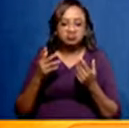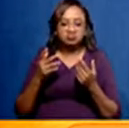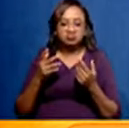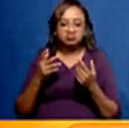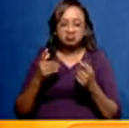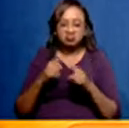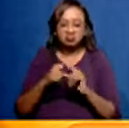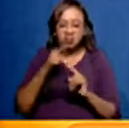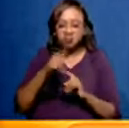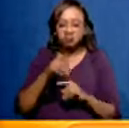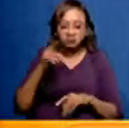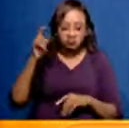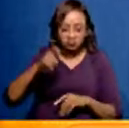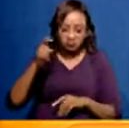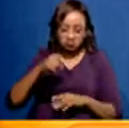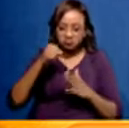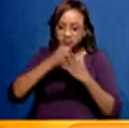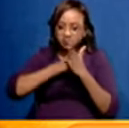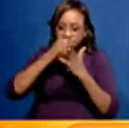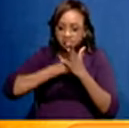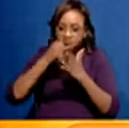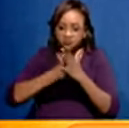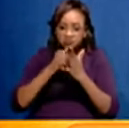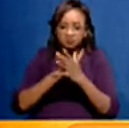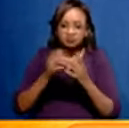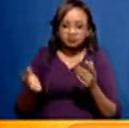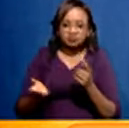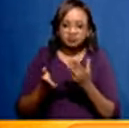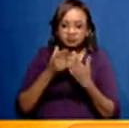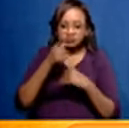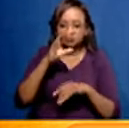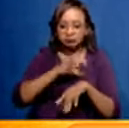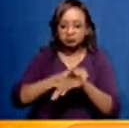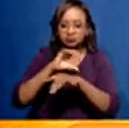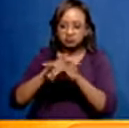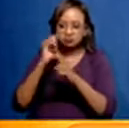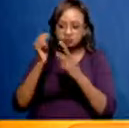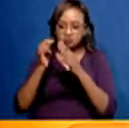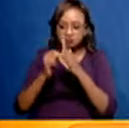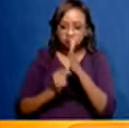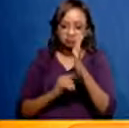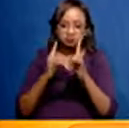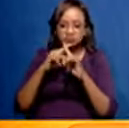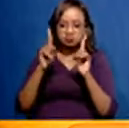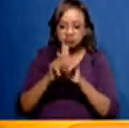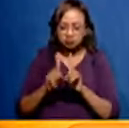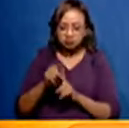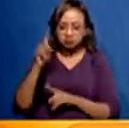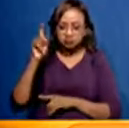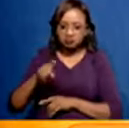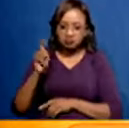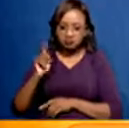to Jeff, determination to get things done. But it also requires,